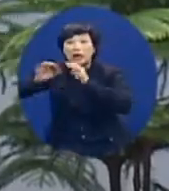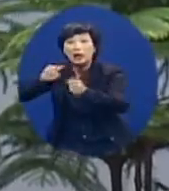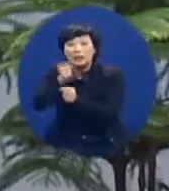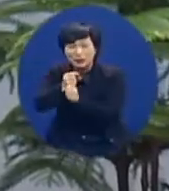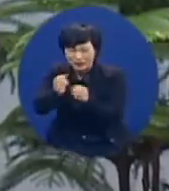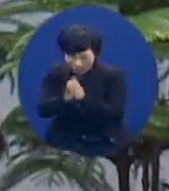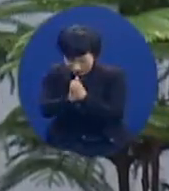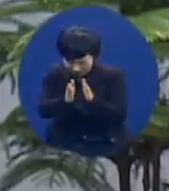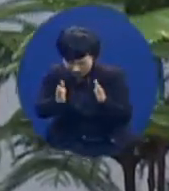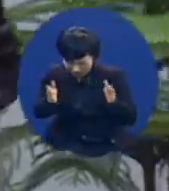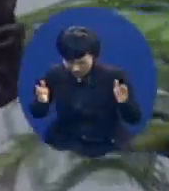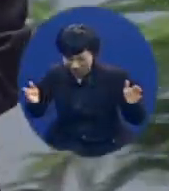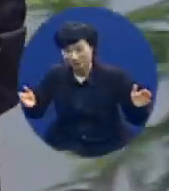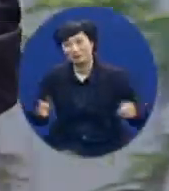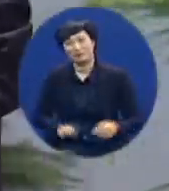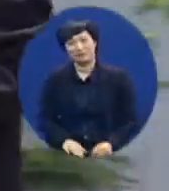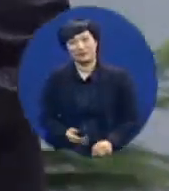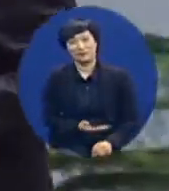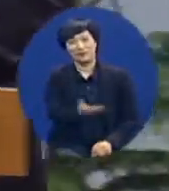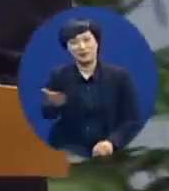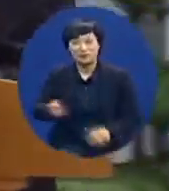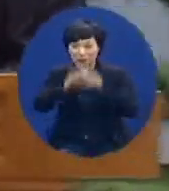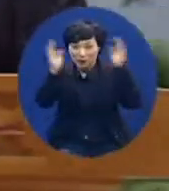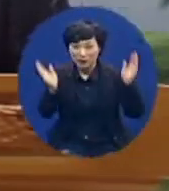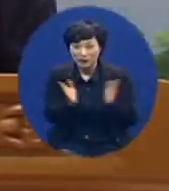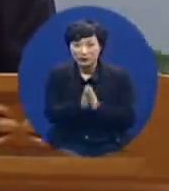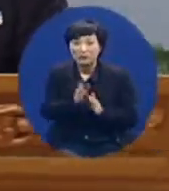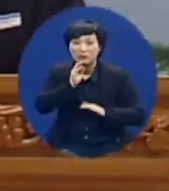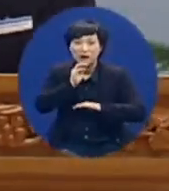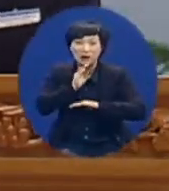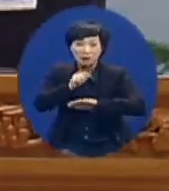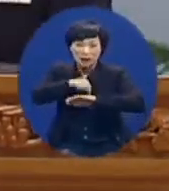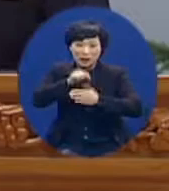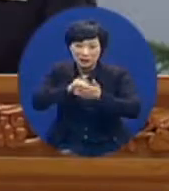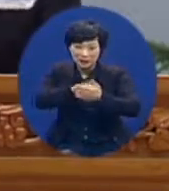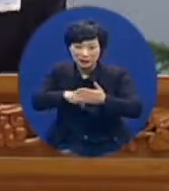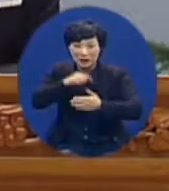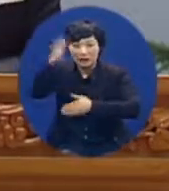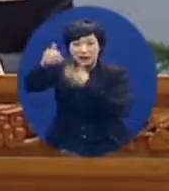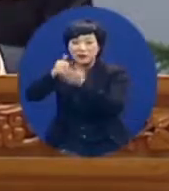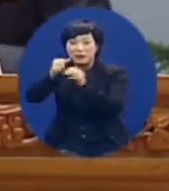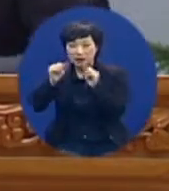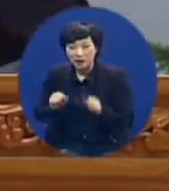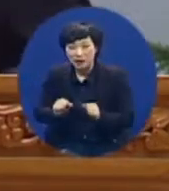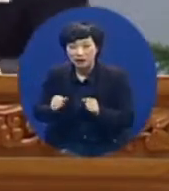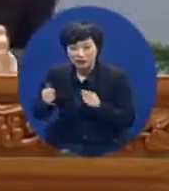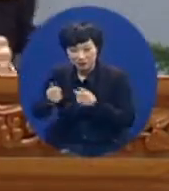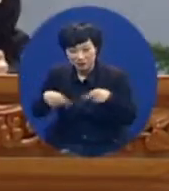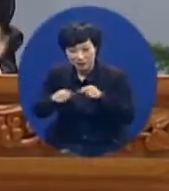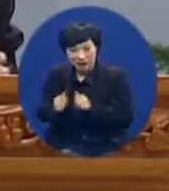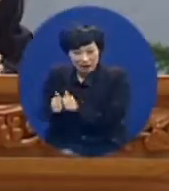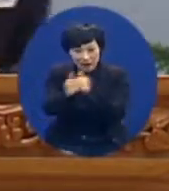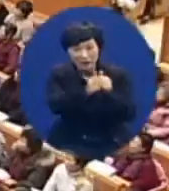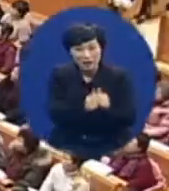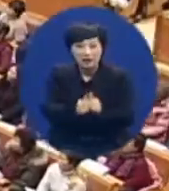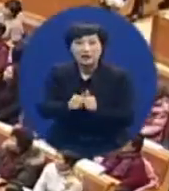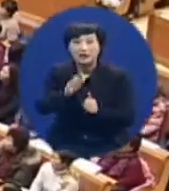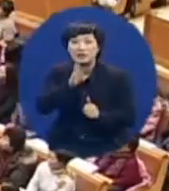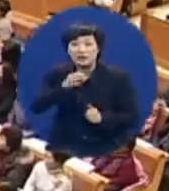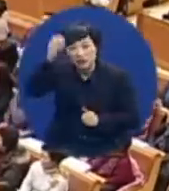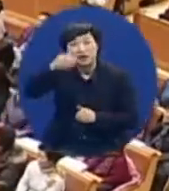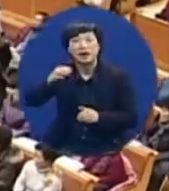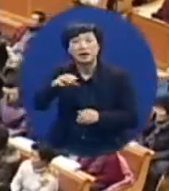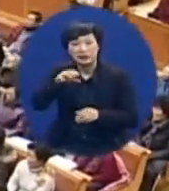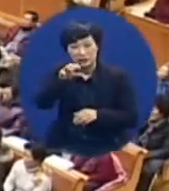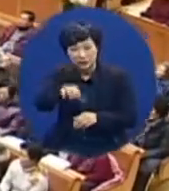to destroy the power of the devil to establish the kingdom of heaven. I bless that in Jesus'